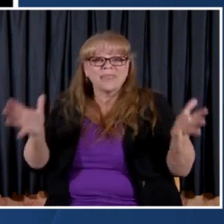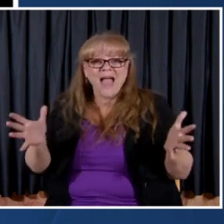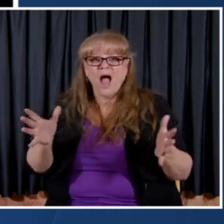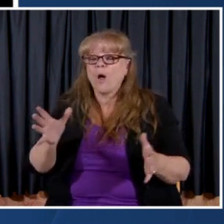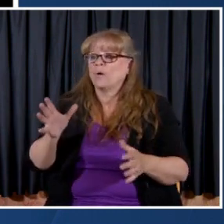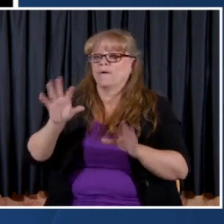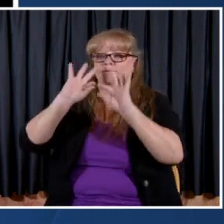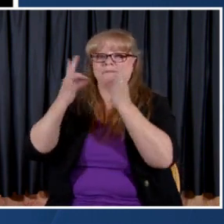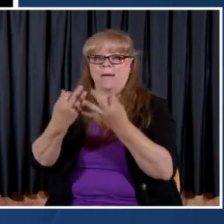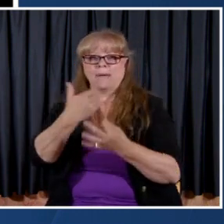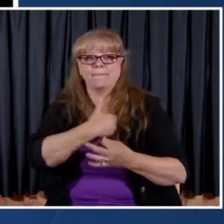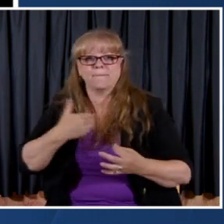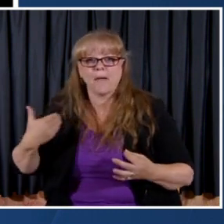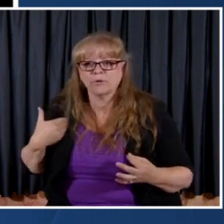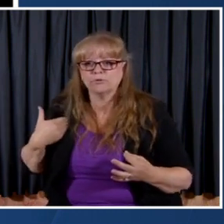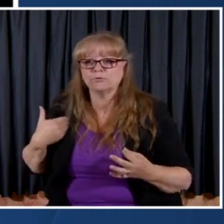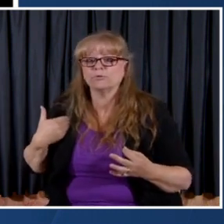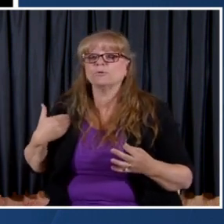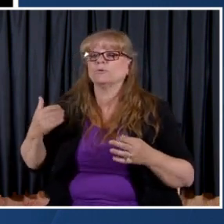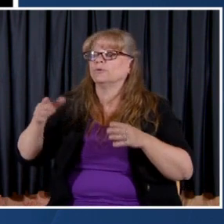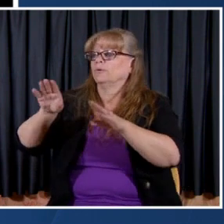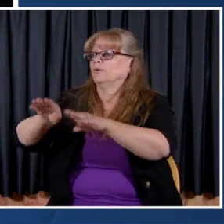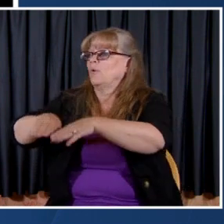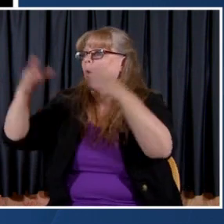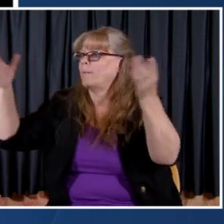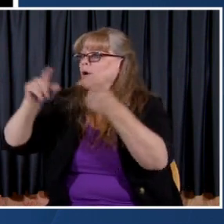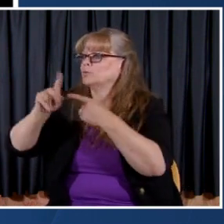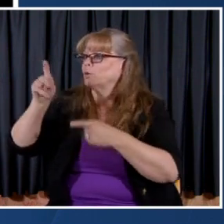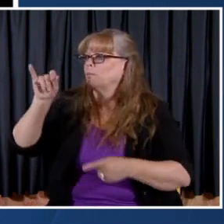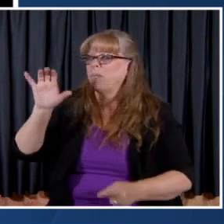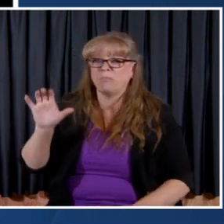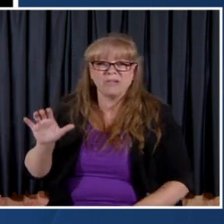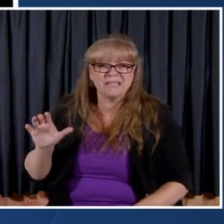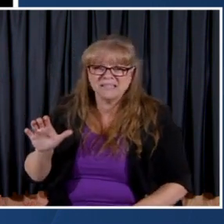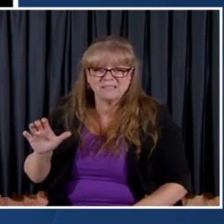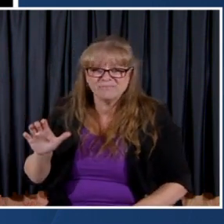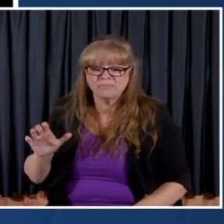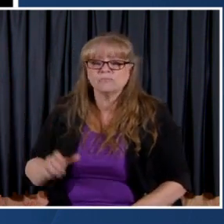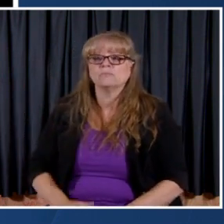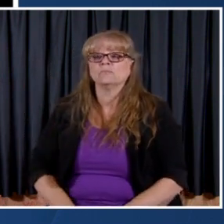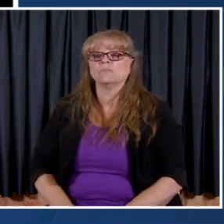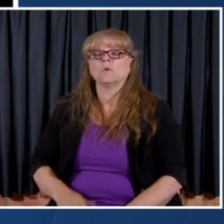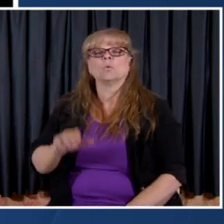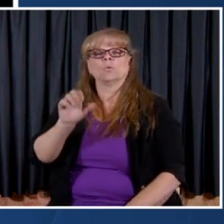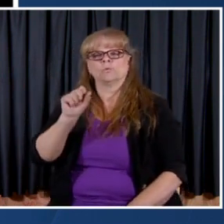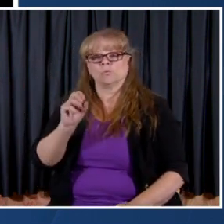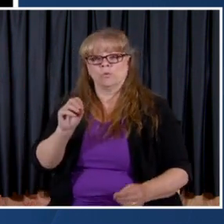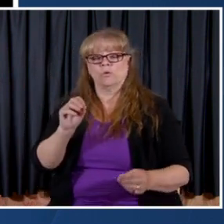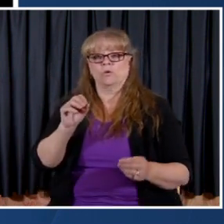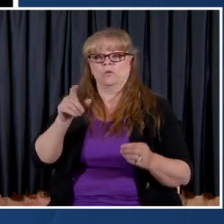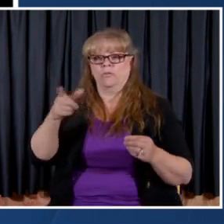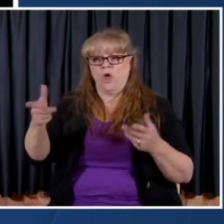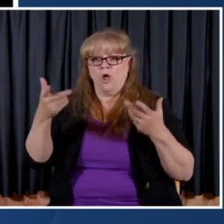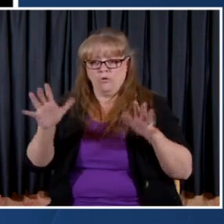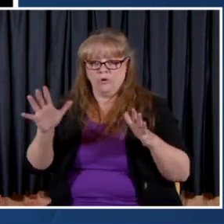health department for the final sign off on that plan. But it really shows how things have to be done in a different